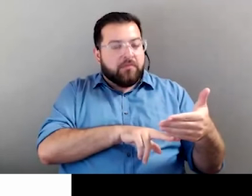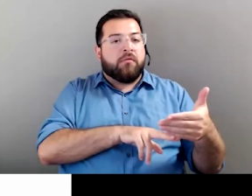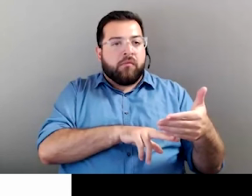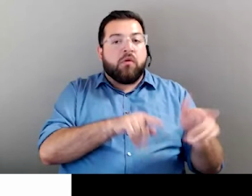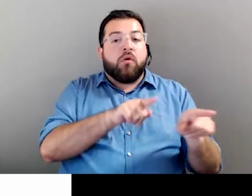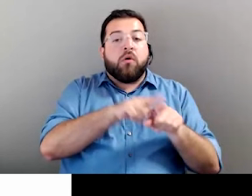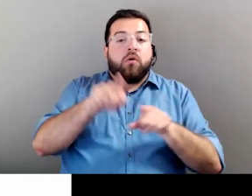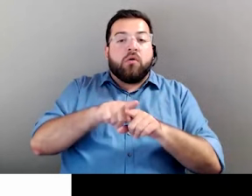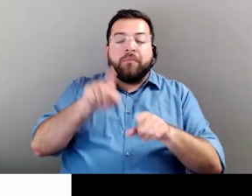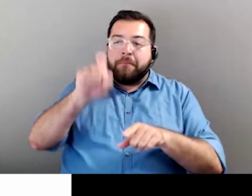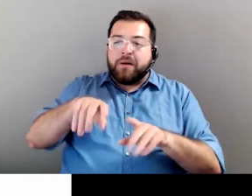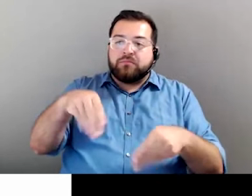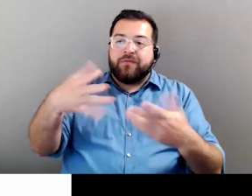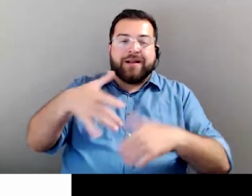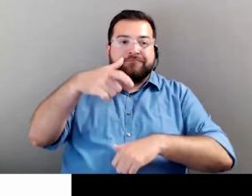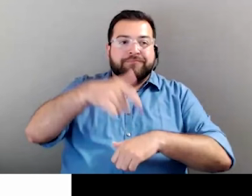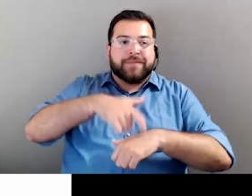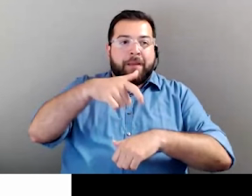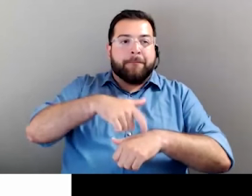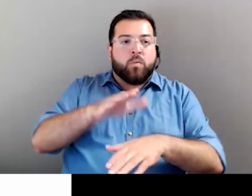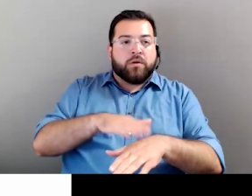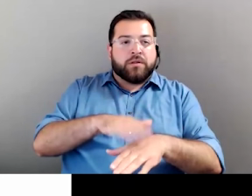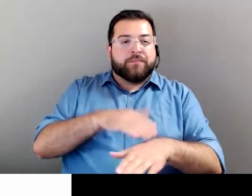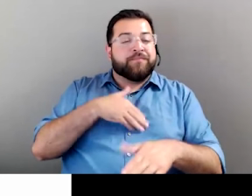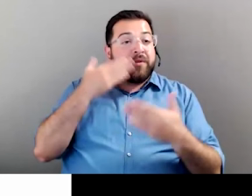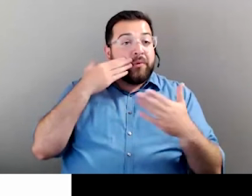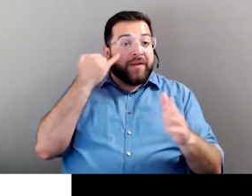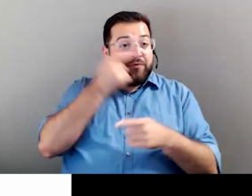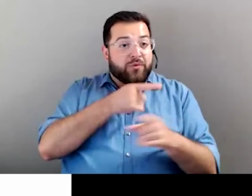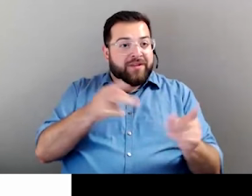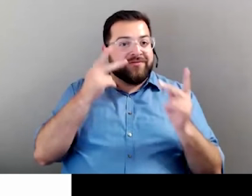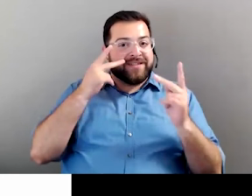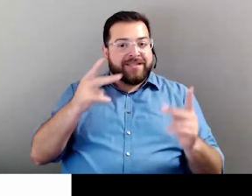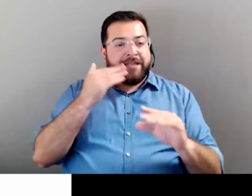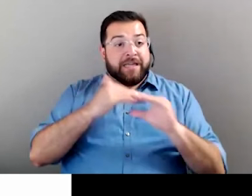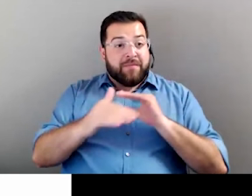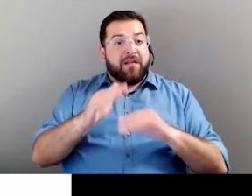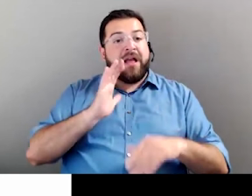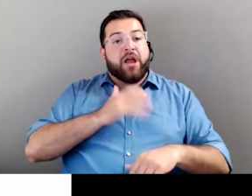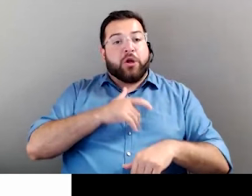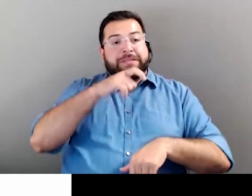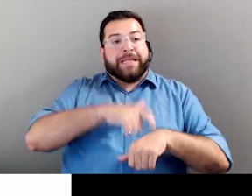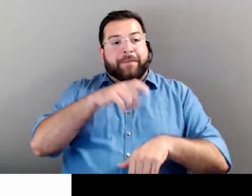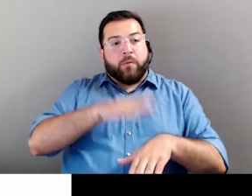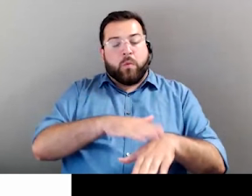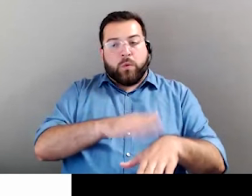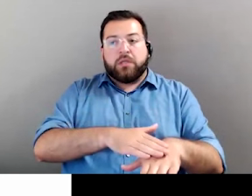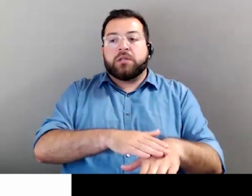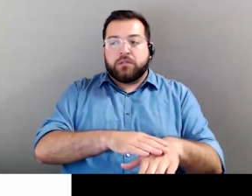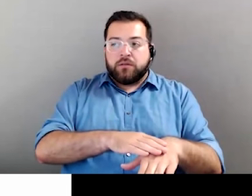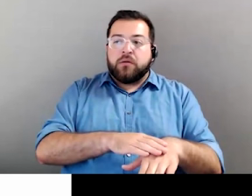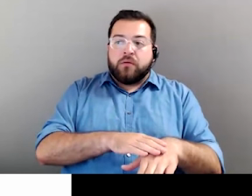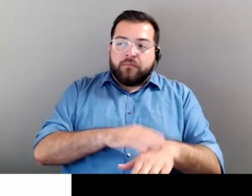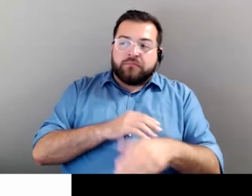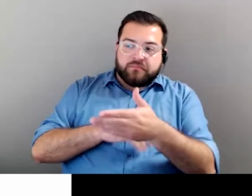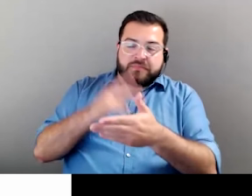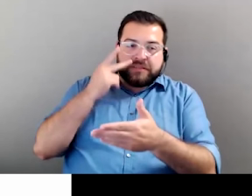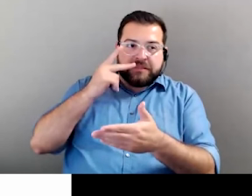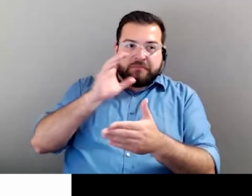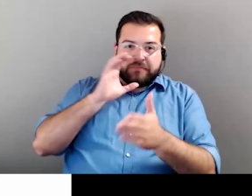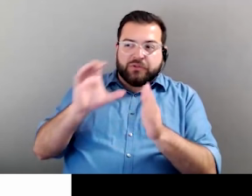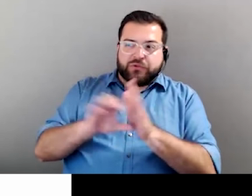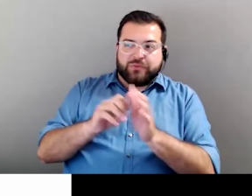well too. And I know, I'm not sure if you all have seen our timely warnings, but that is a picture of an example of what